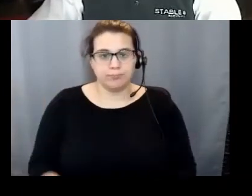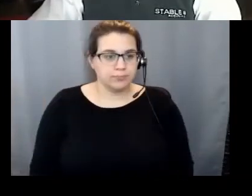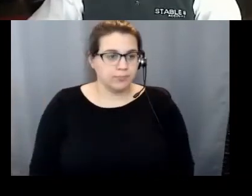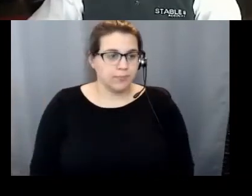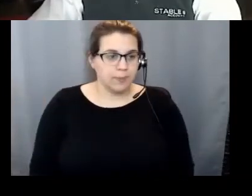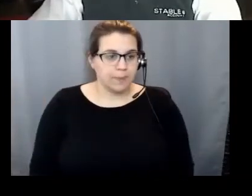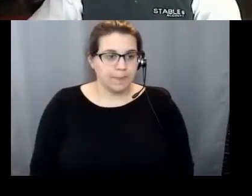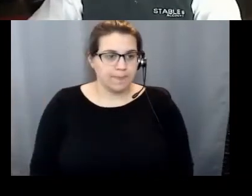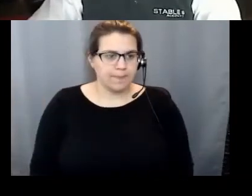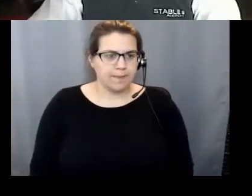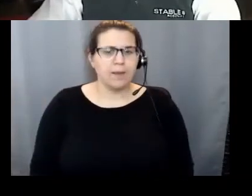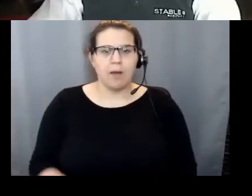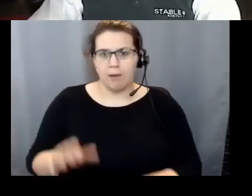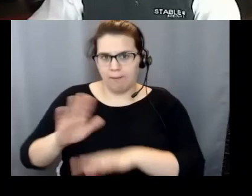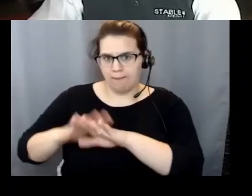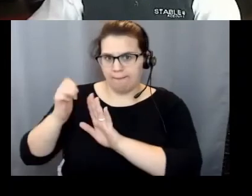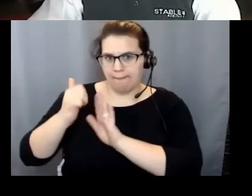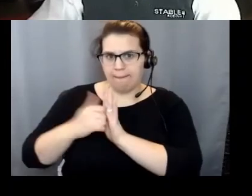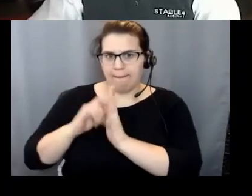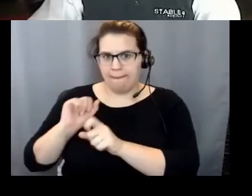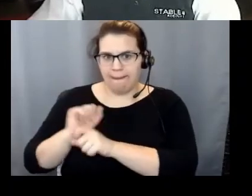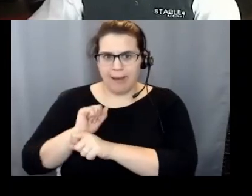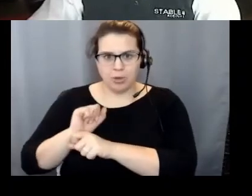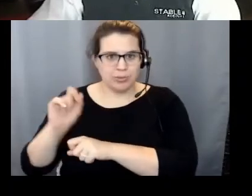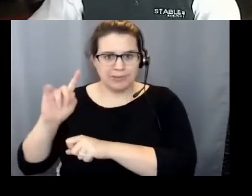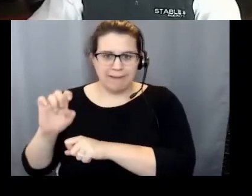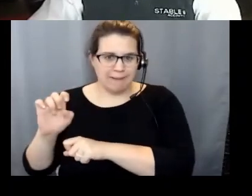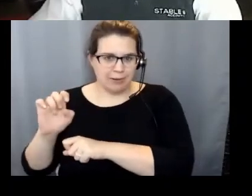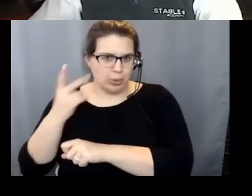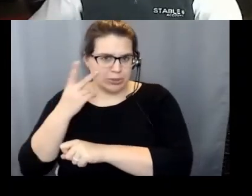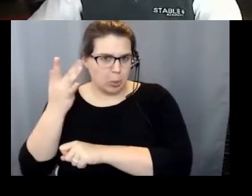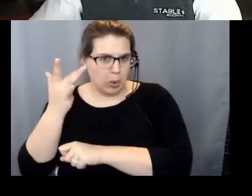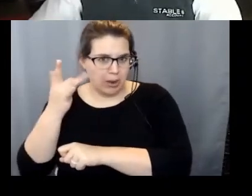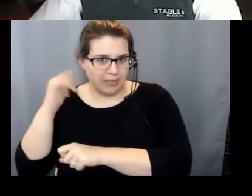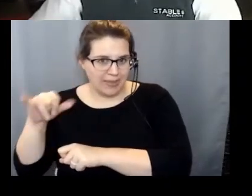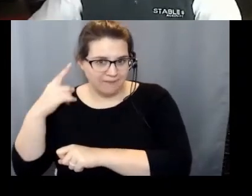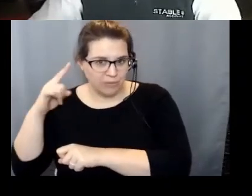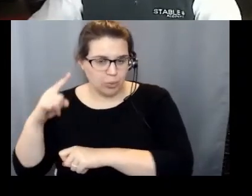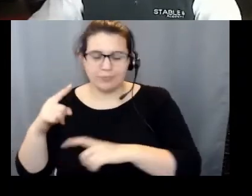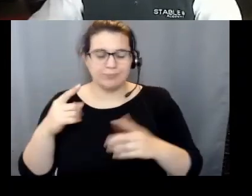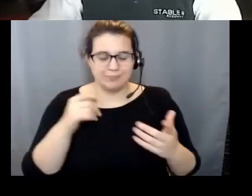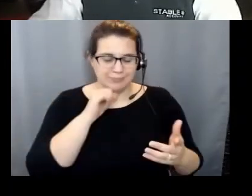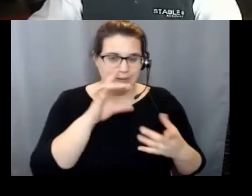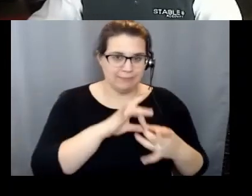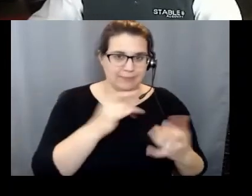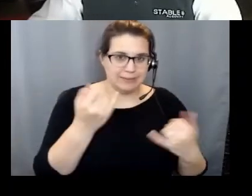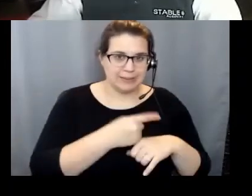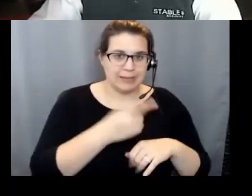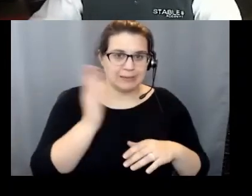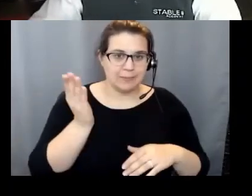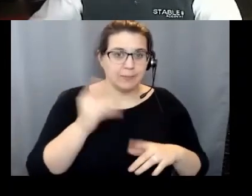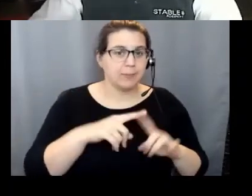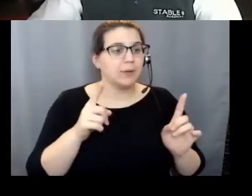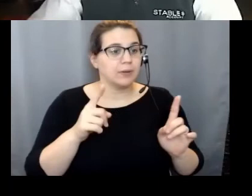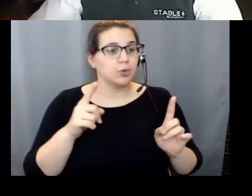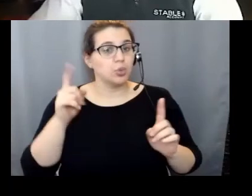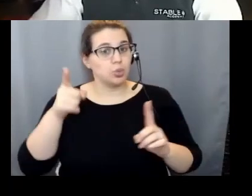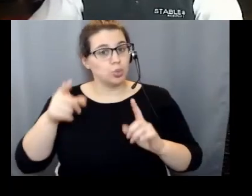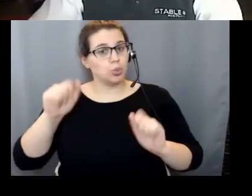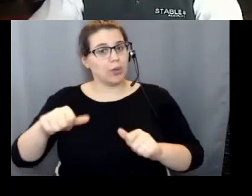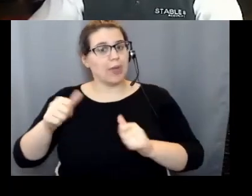where this becomes applicable. That's not part of today's presentation, but on the account site, there is a place where you can track a